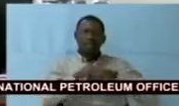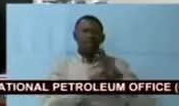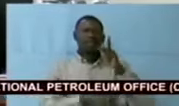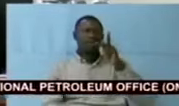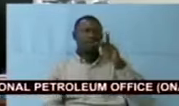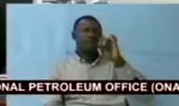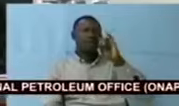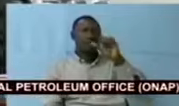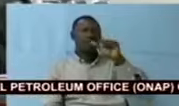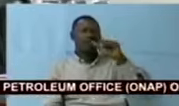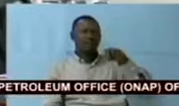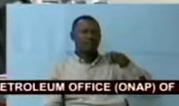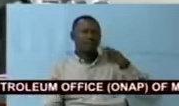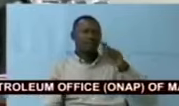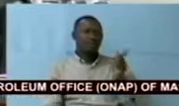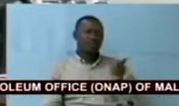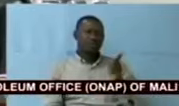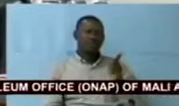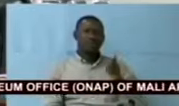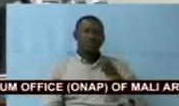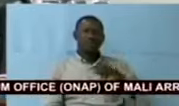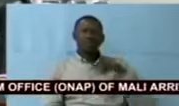Kiang. Then there is